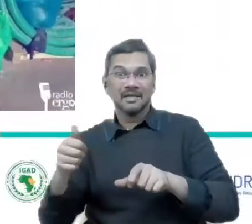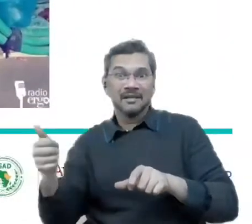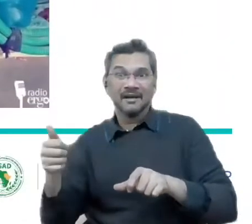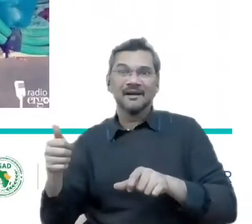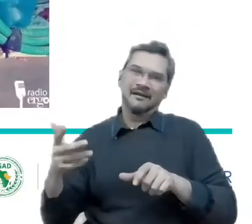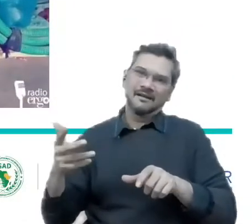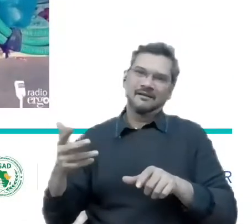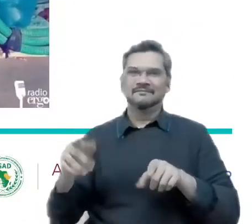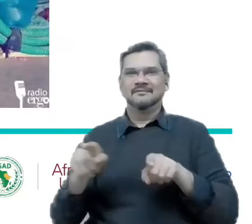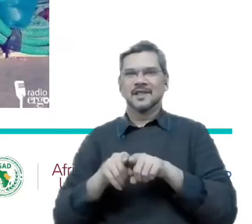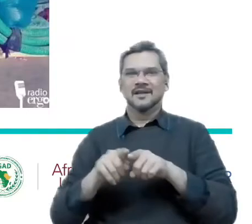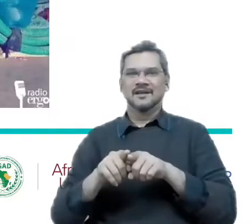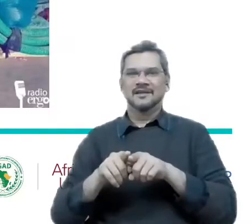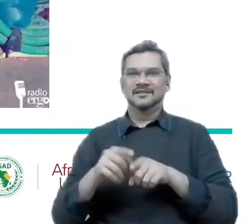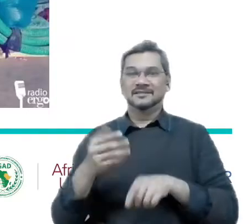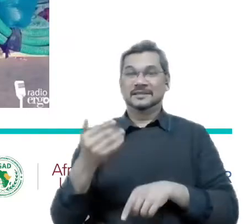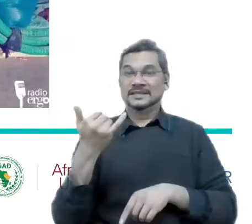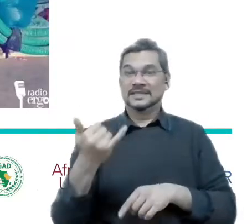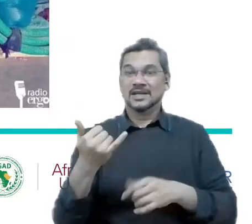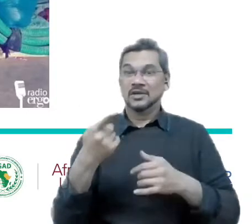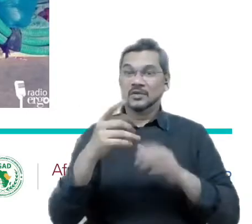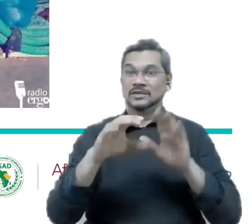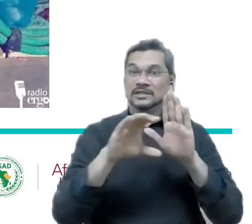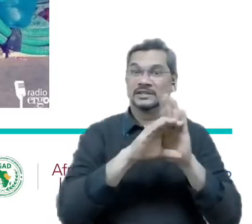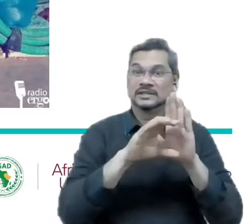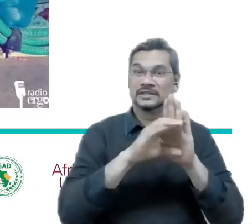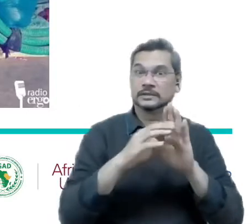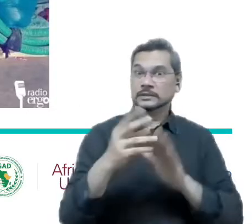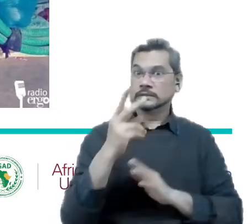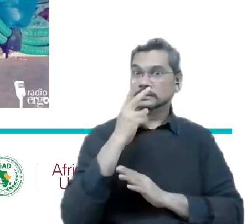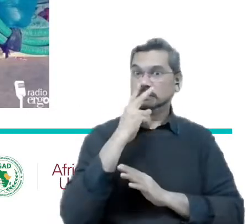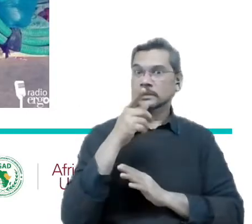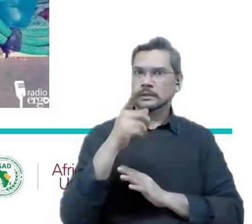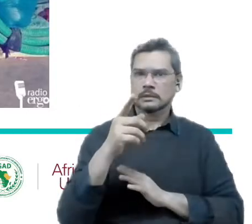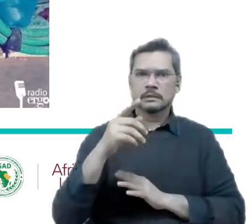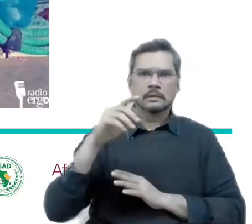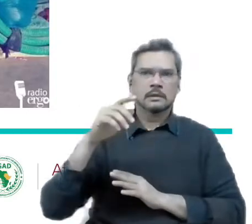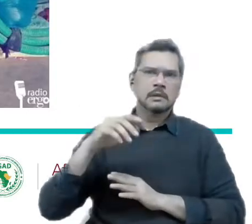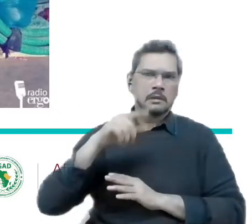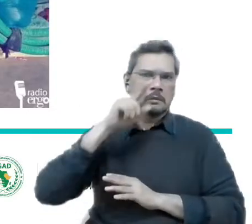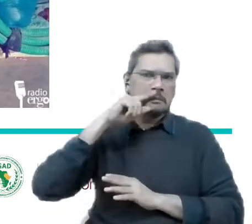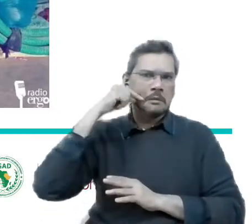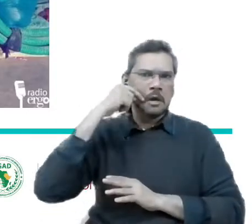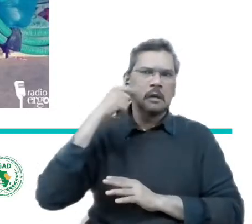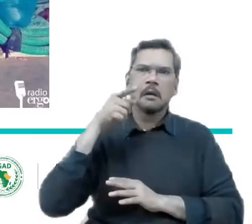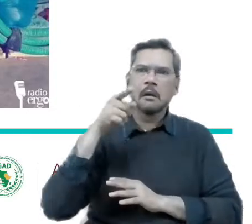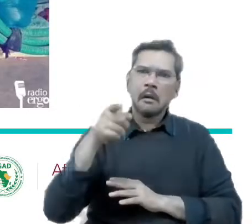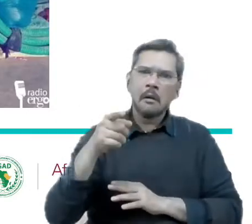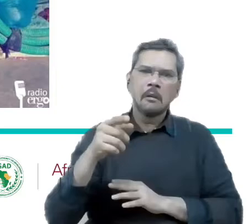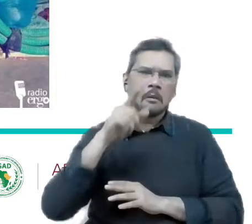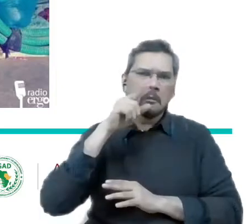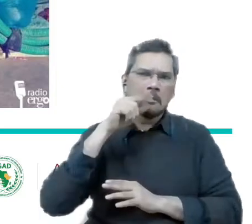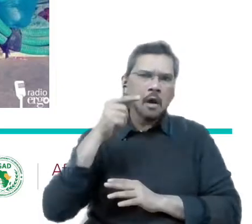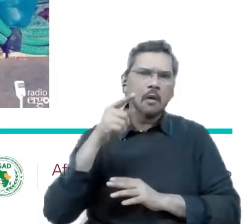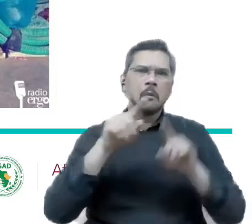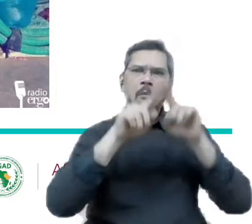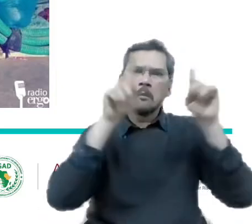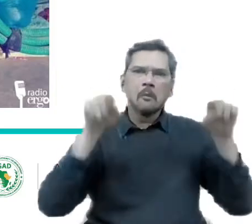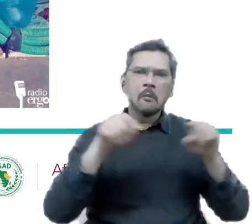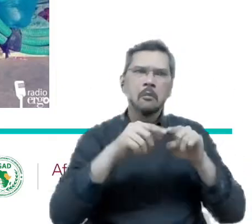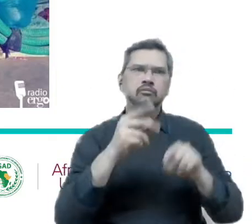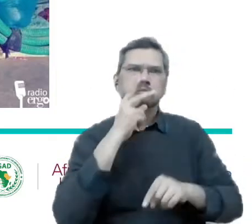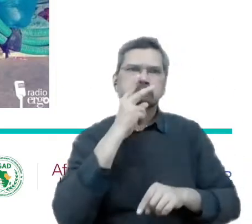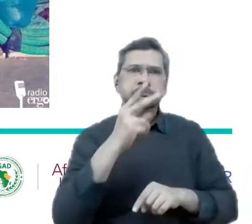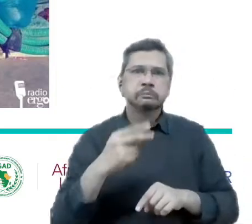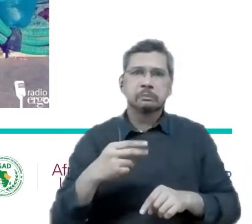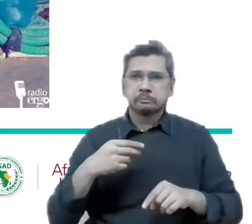side of the screen, and who doesn't have knowledge of what that map means, what the colors mean, why it's important, that